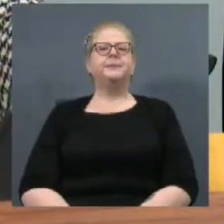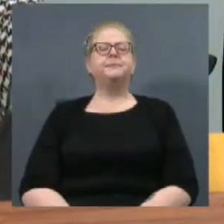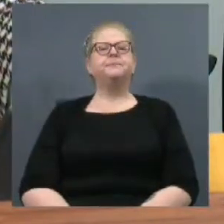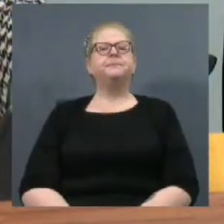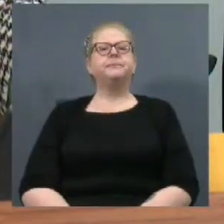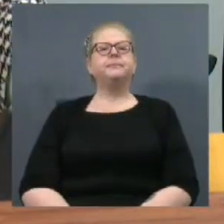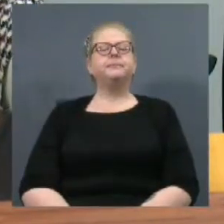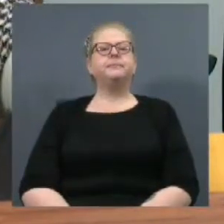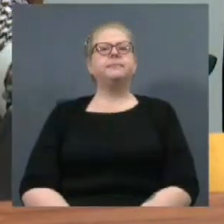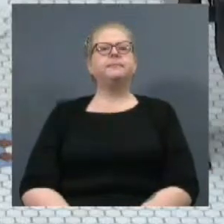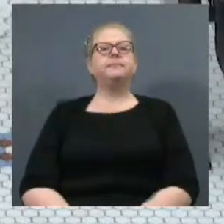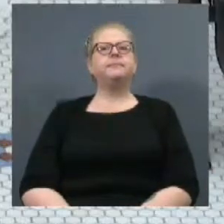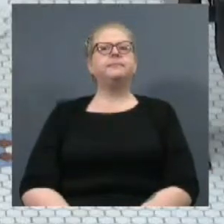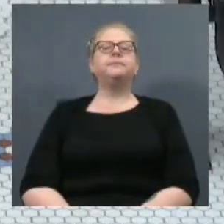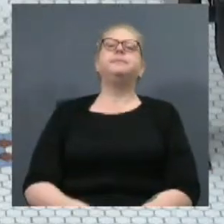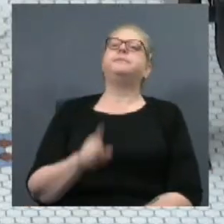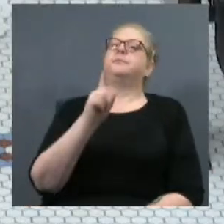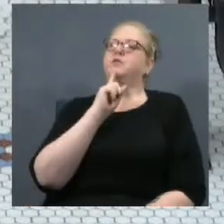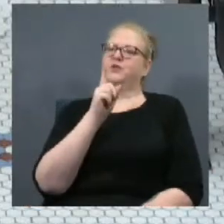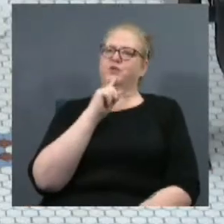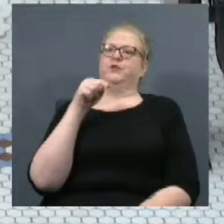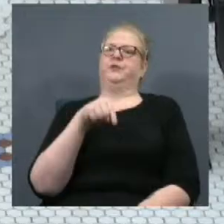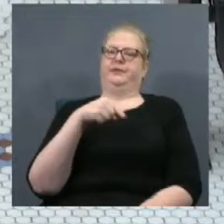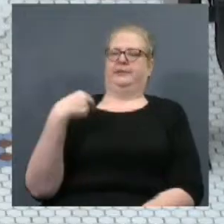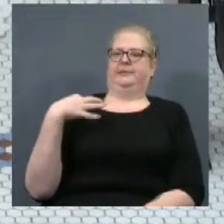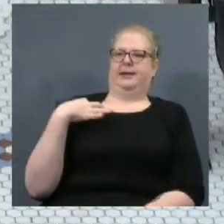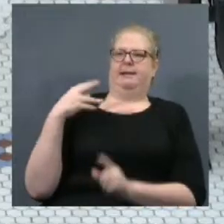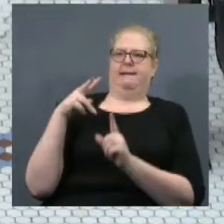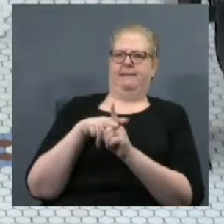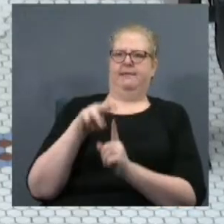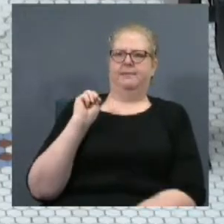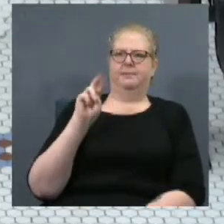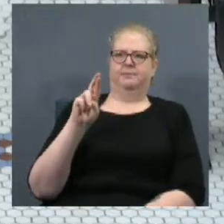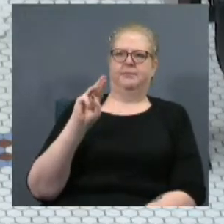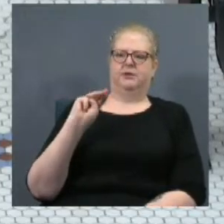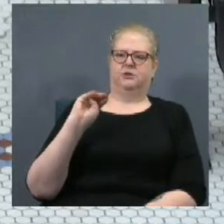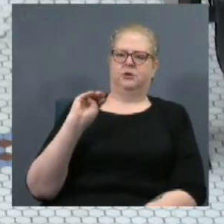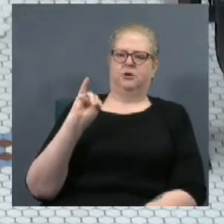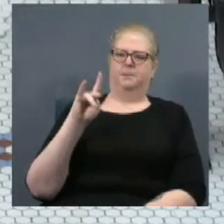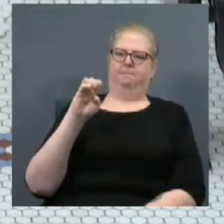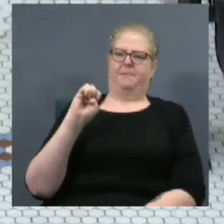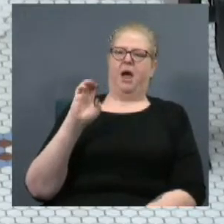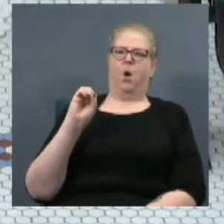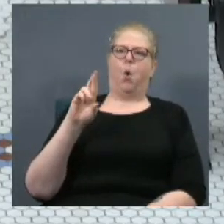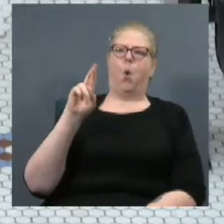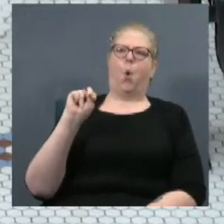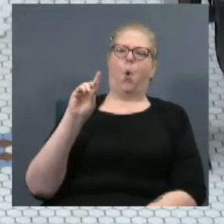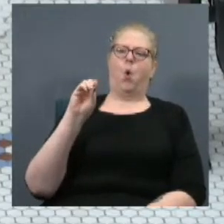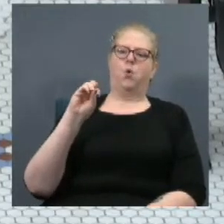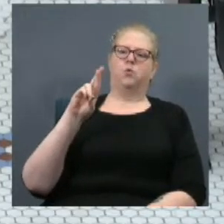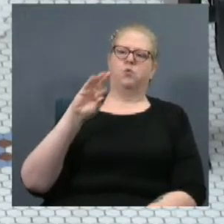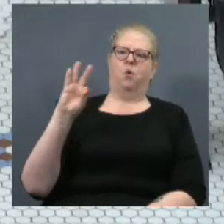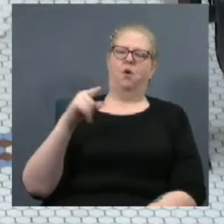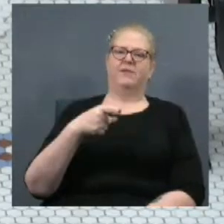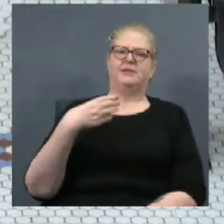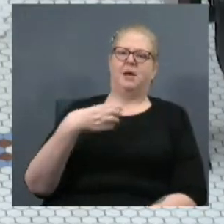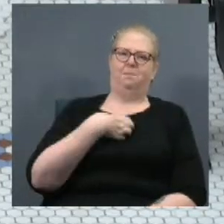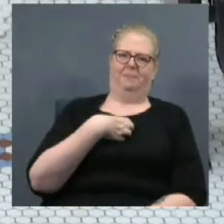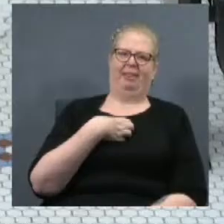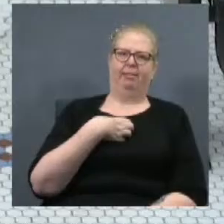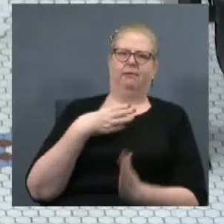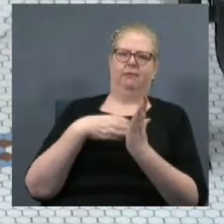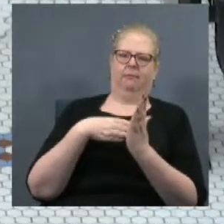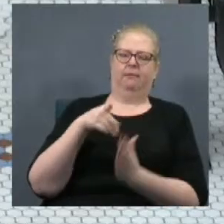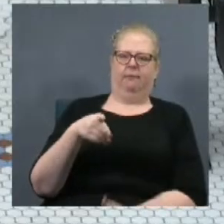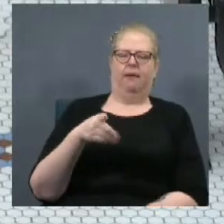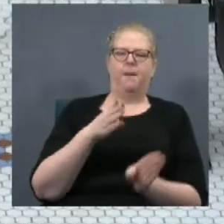quickly? Sure. This is the applicant is Mr. Mike Orndorff. He's appealing the Planning Commission's recommendation of